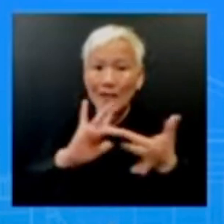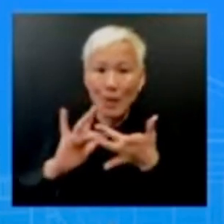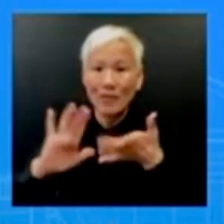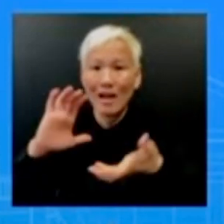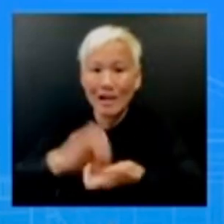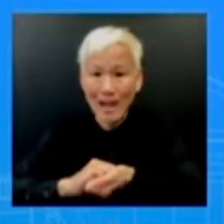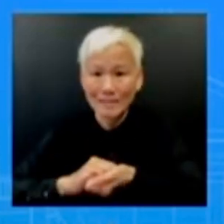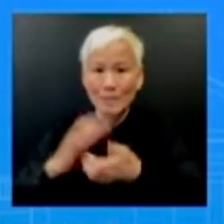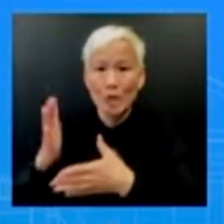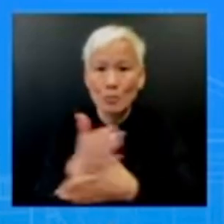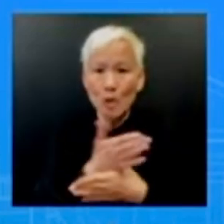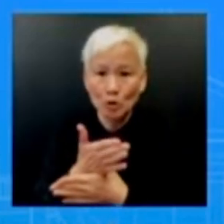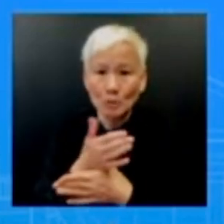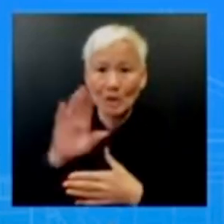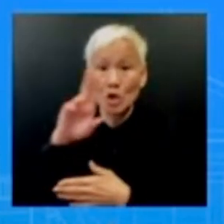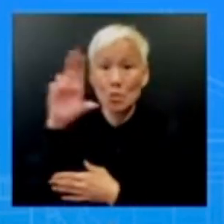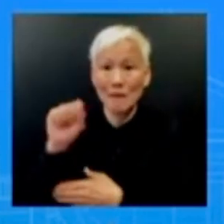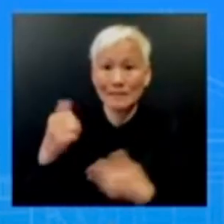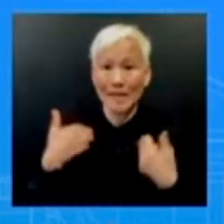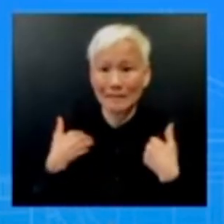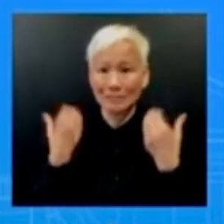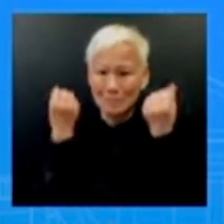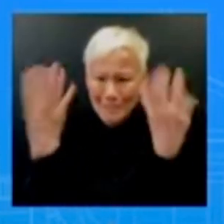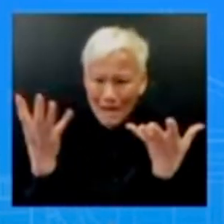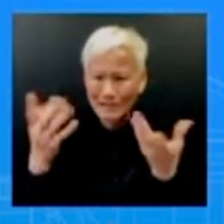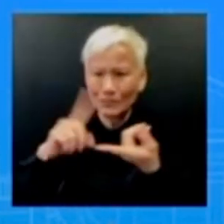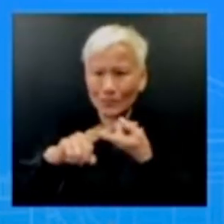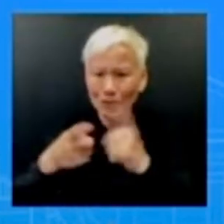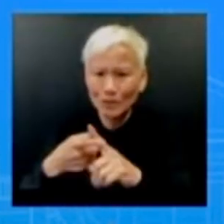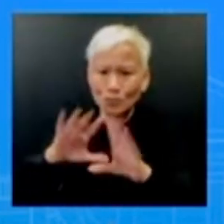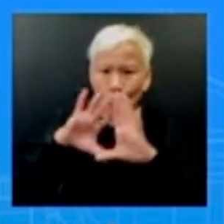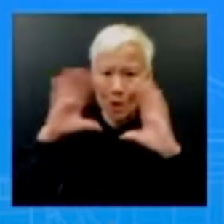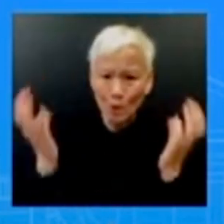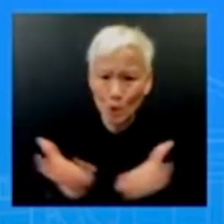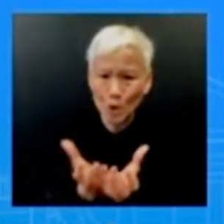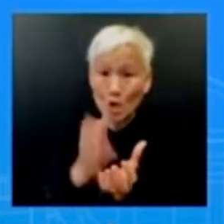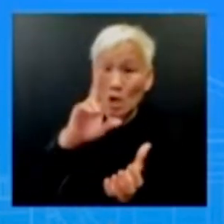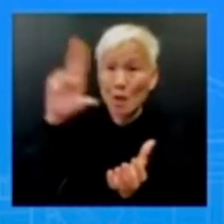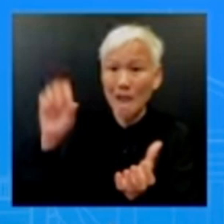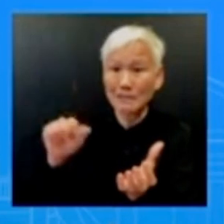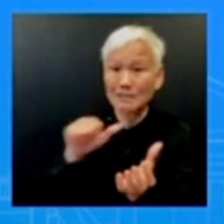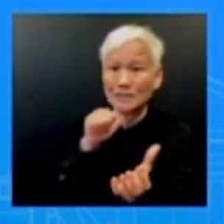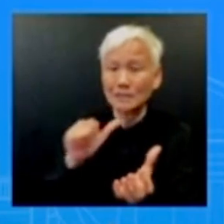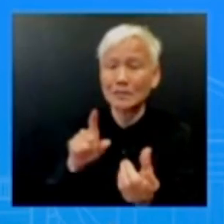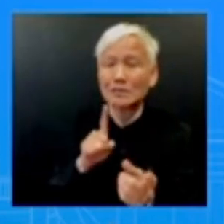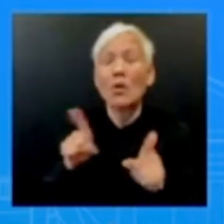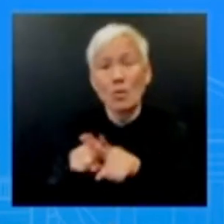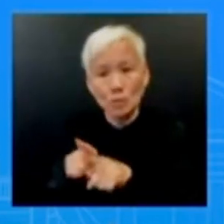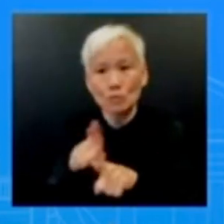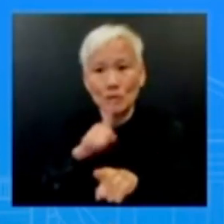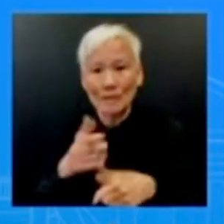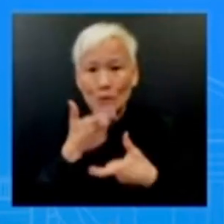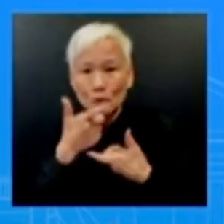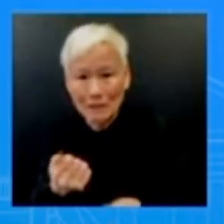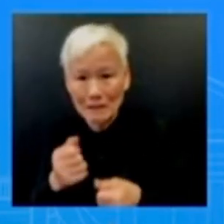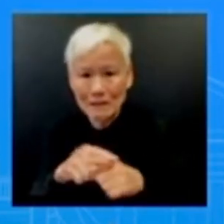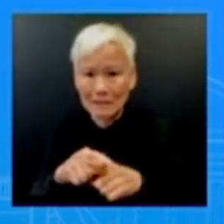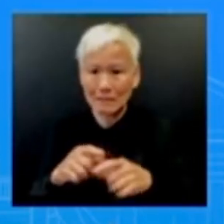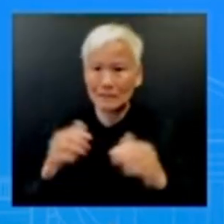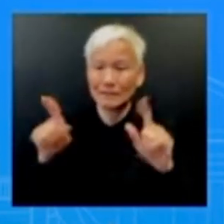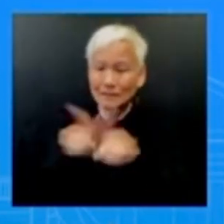world as the United States does, who are interested in pursuing the same goals. Secretary Austin just a week or so ago held the